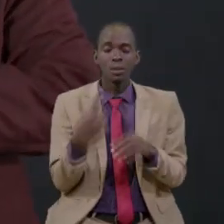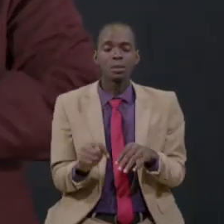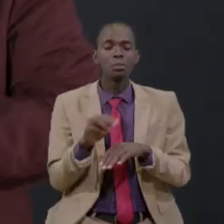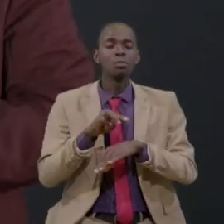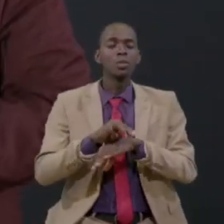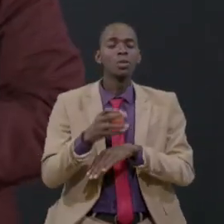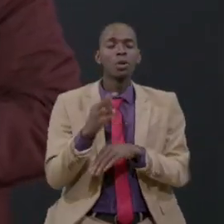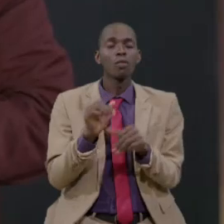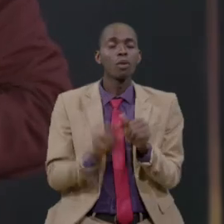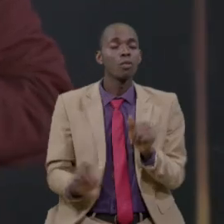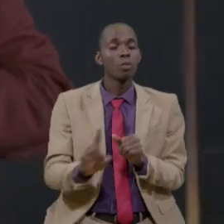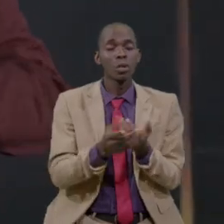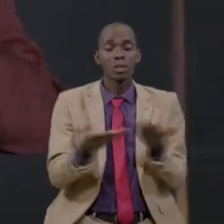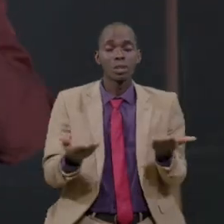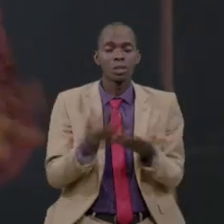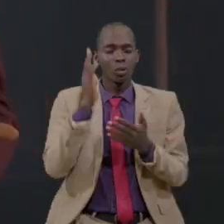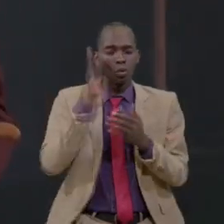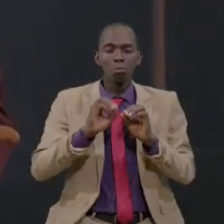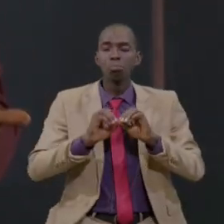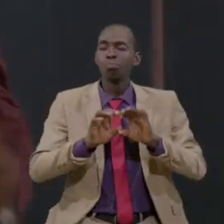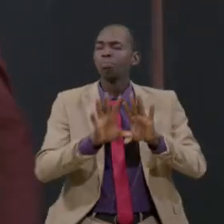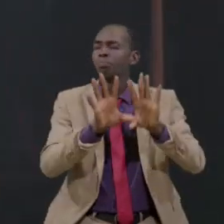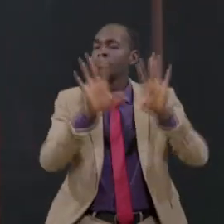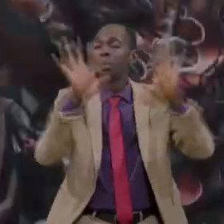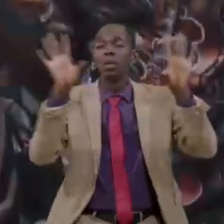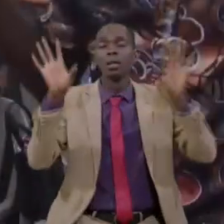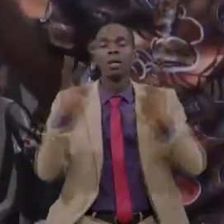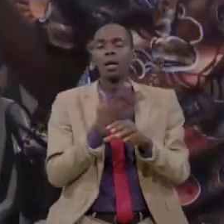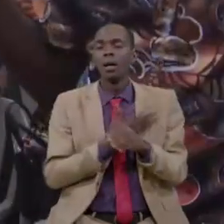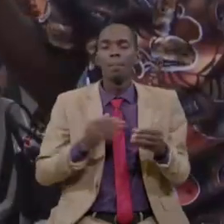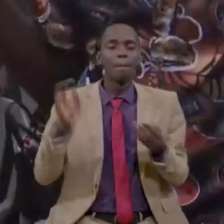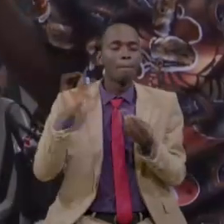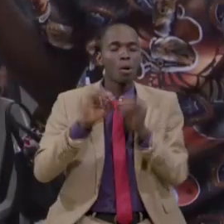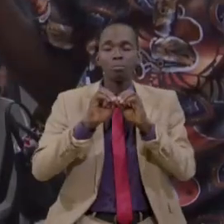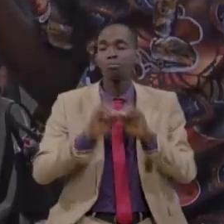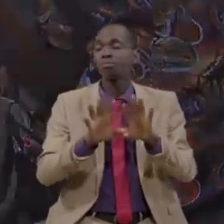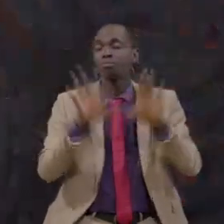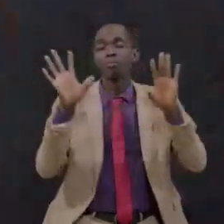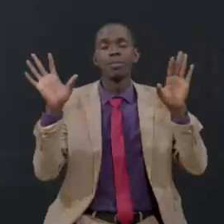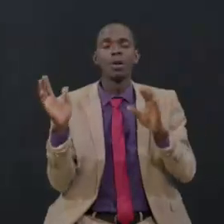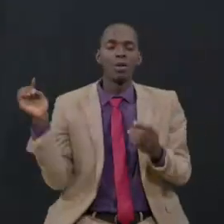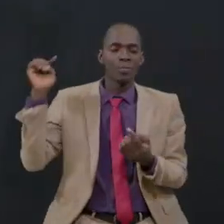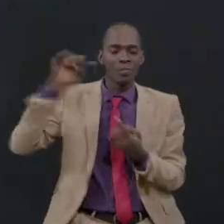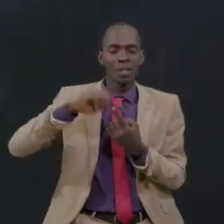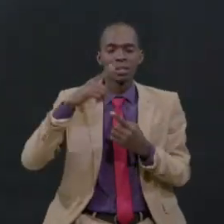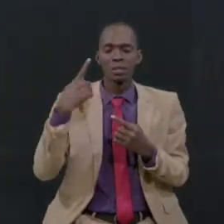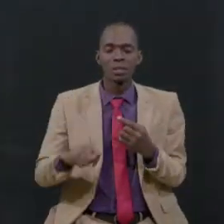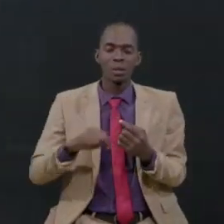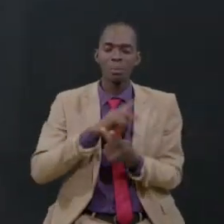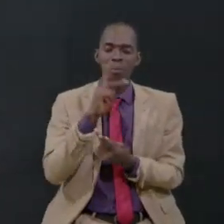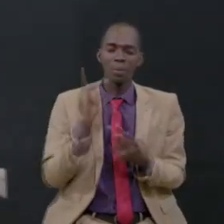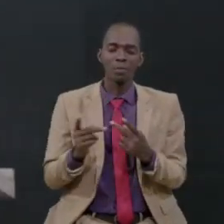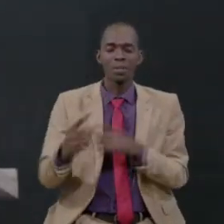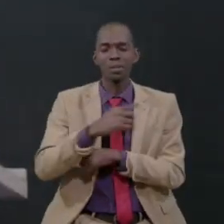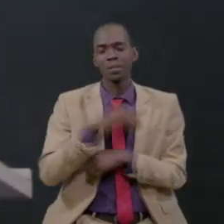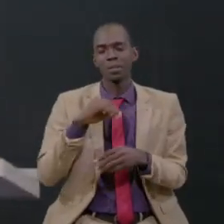shine brighter and brighter until the perfect day. Thank you, Lord, for